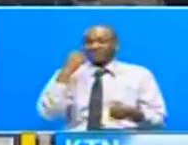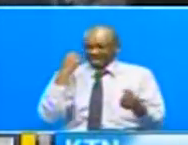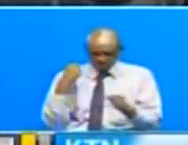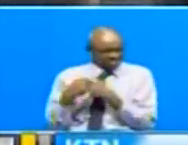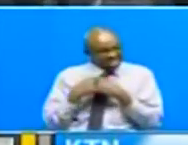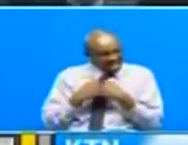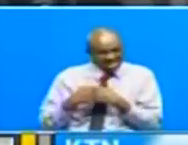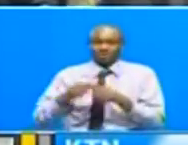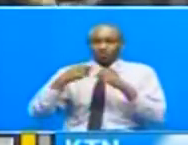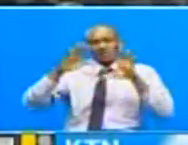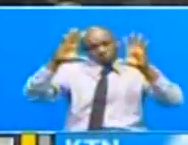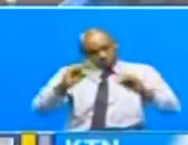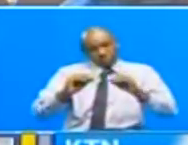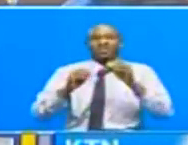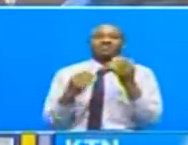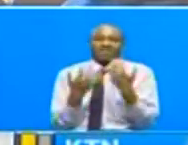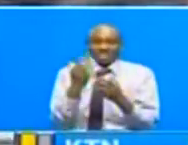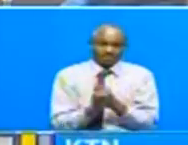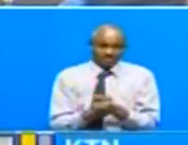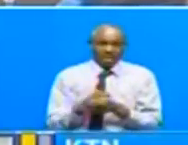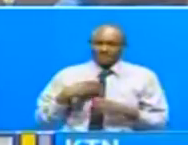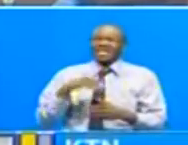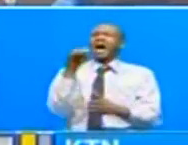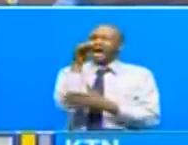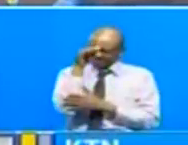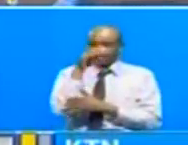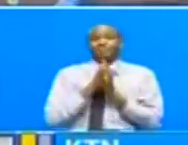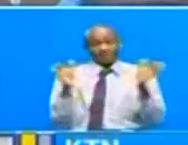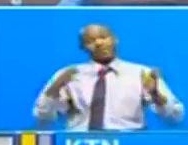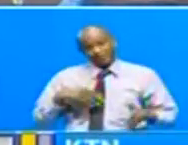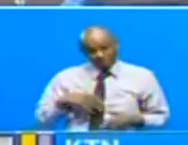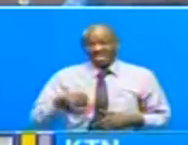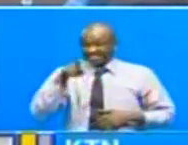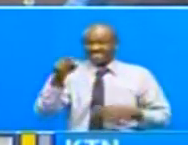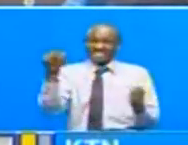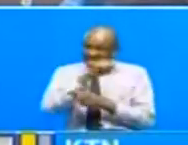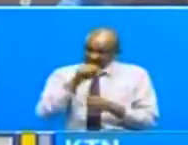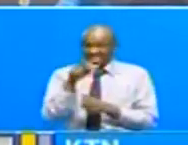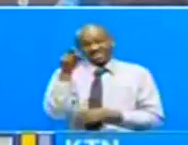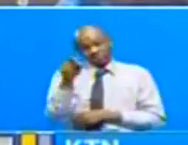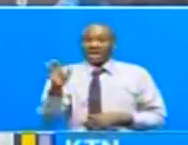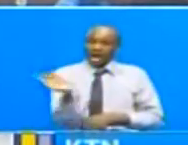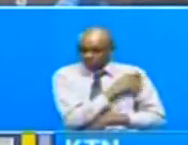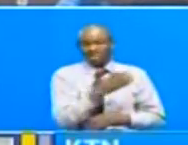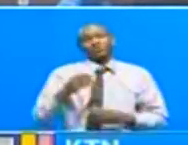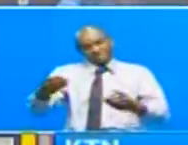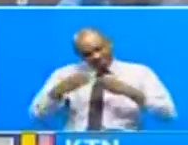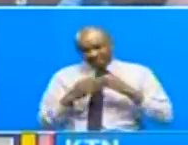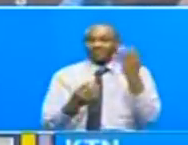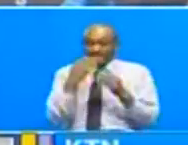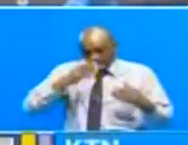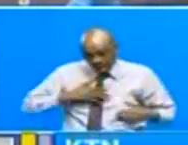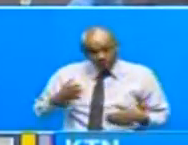time as they tried to contain the fire. Mina omba raia. Hizi gari ziondoke. Sisi tuachiwe moto yetu